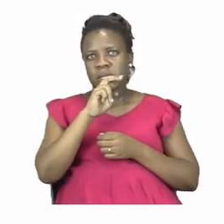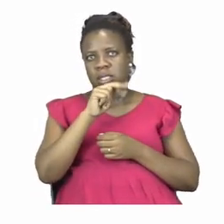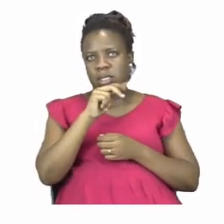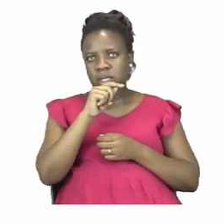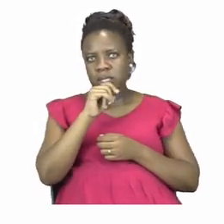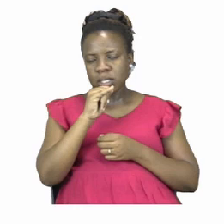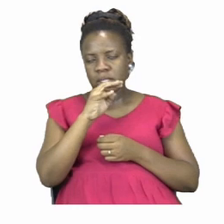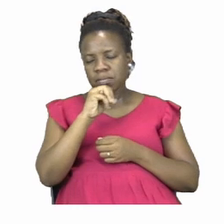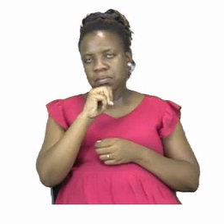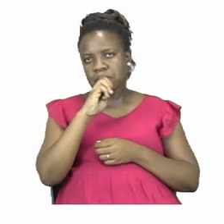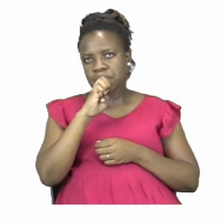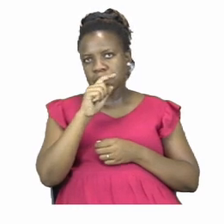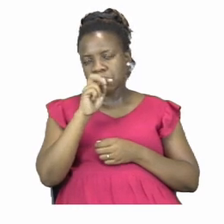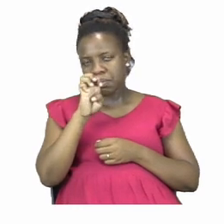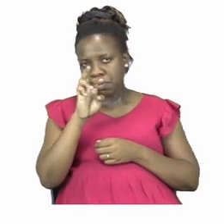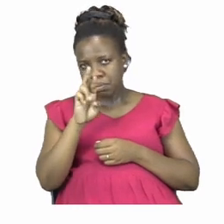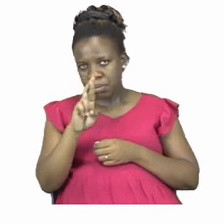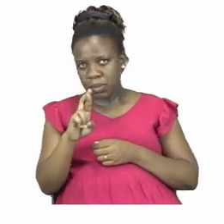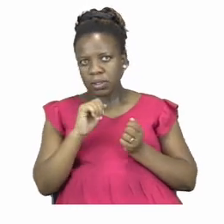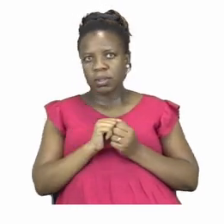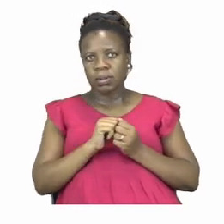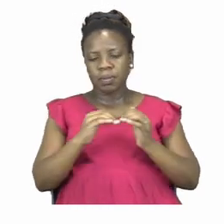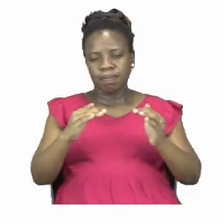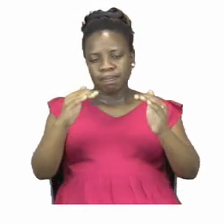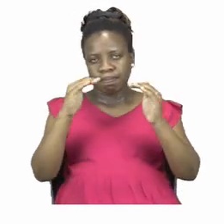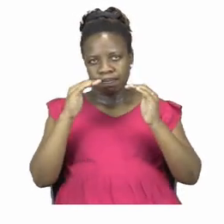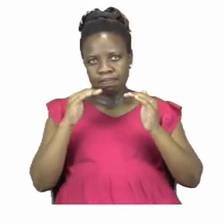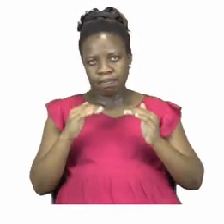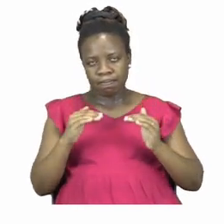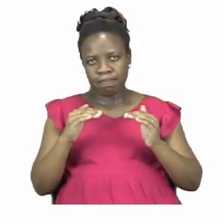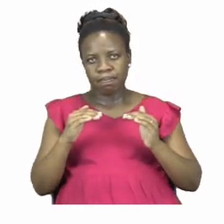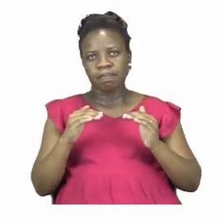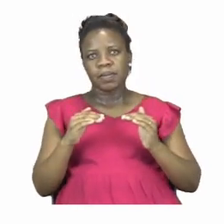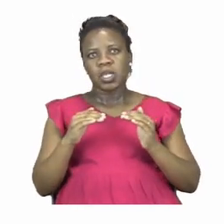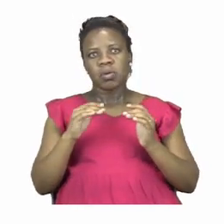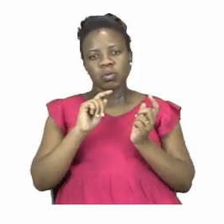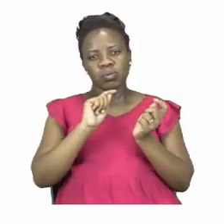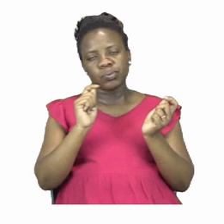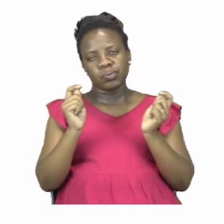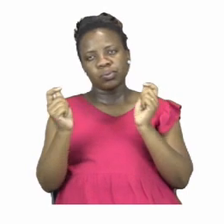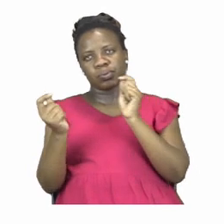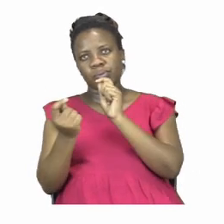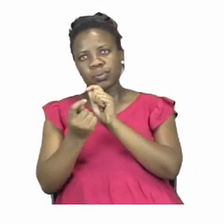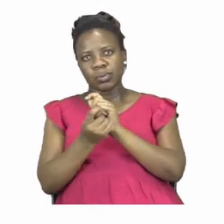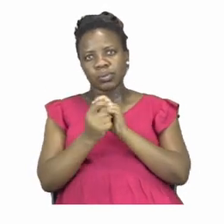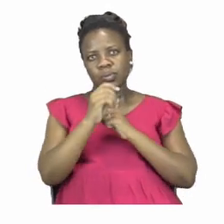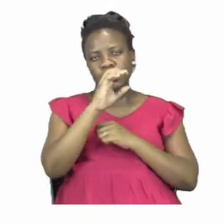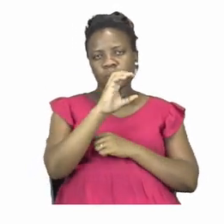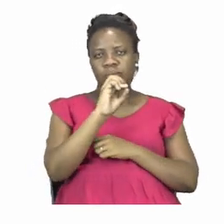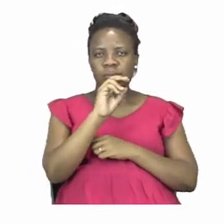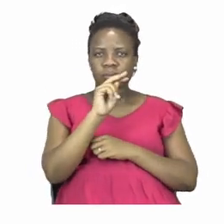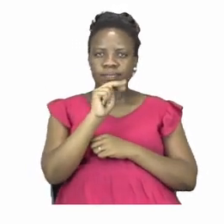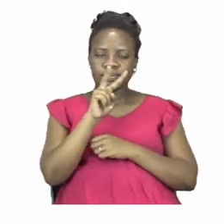remember, when we are converting, which means changing the unit, we are changing today from